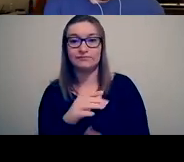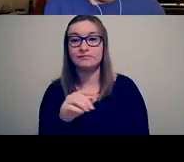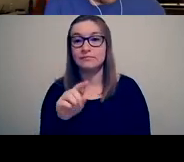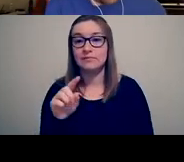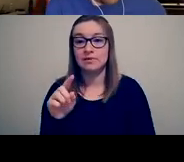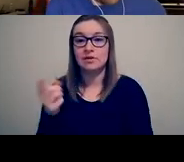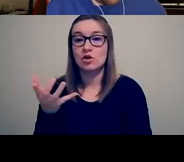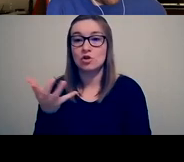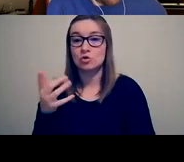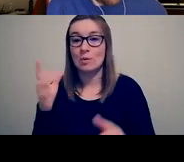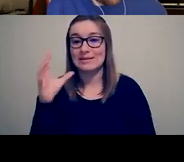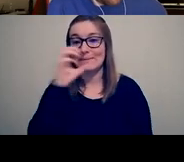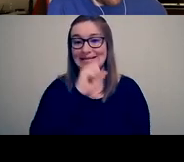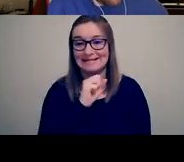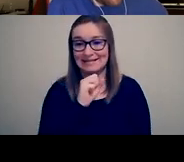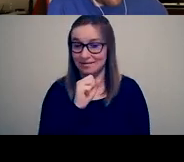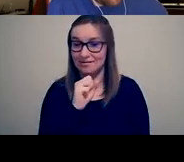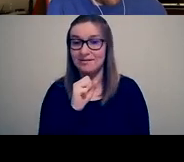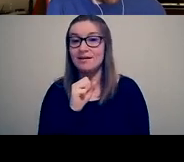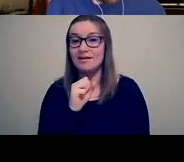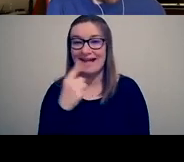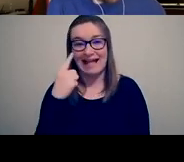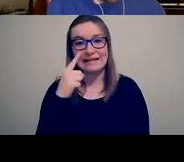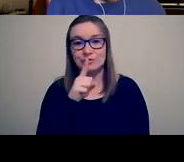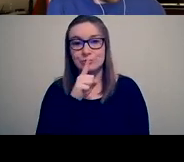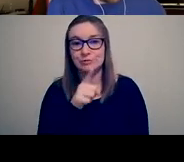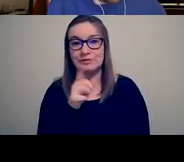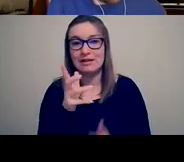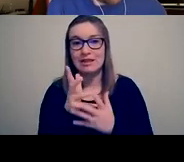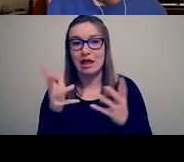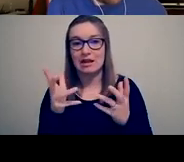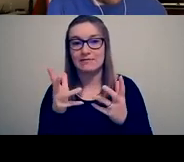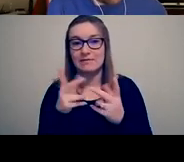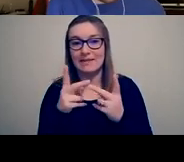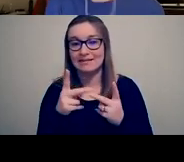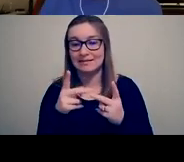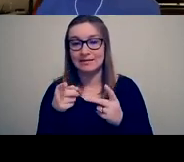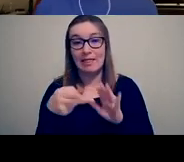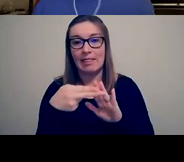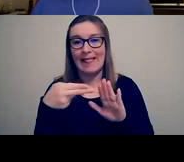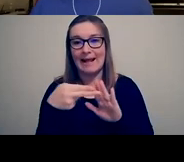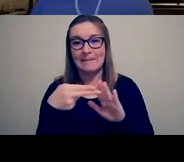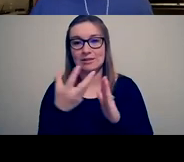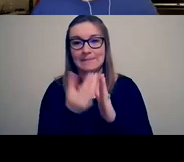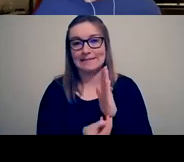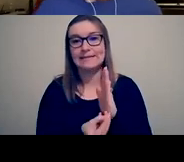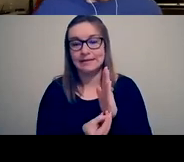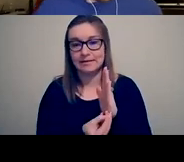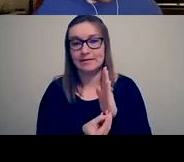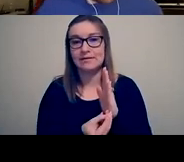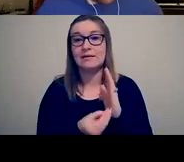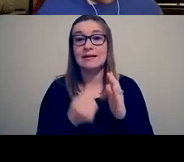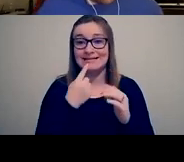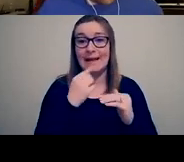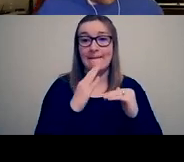what's missing here is, and I think this is true in a lot of places, it's just the label is missing. Like okay. Minimum